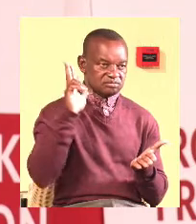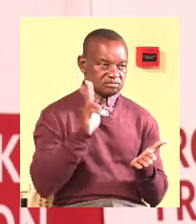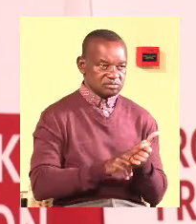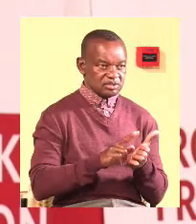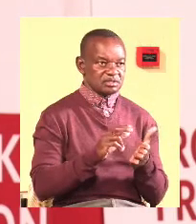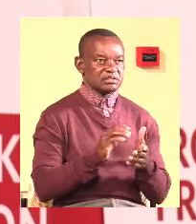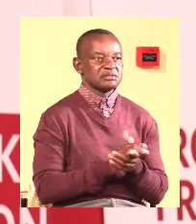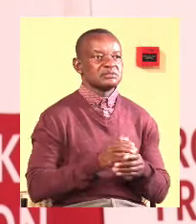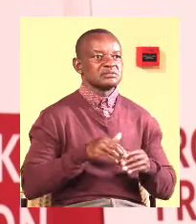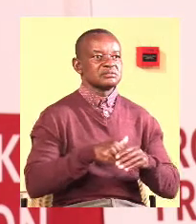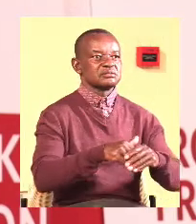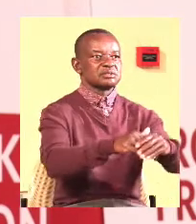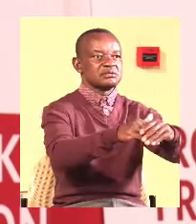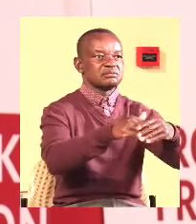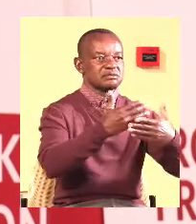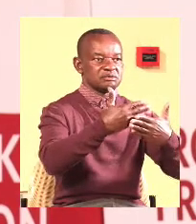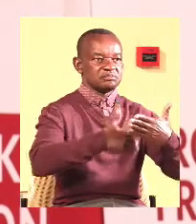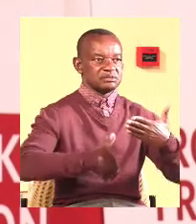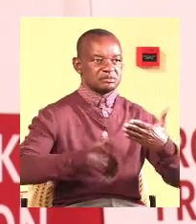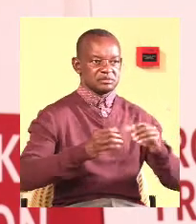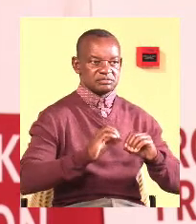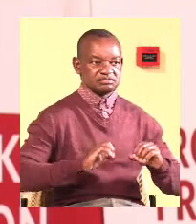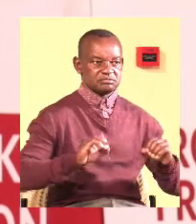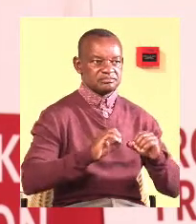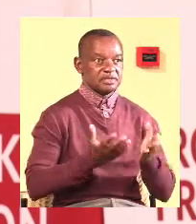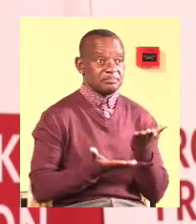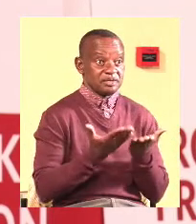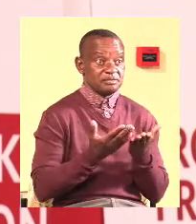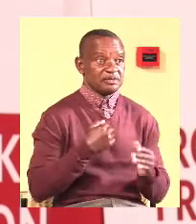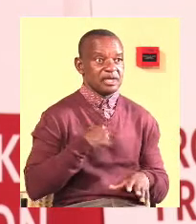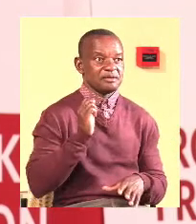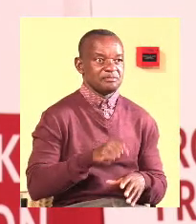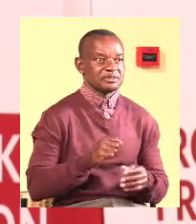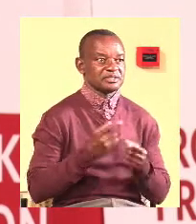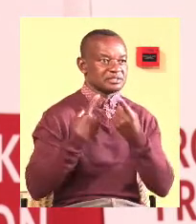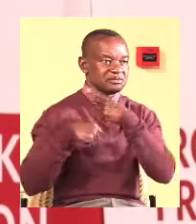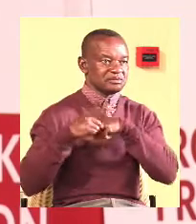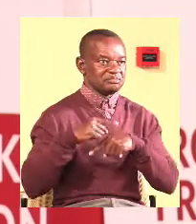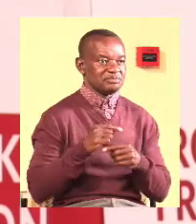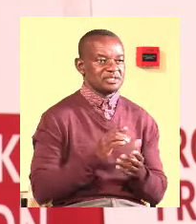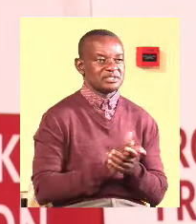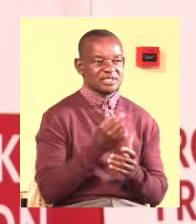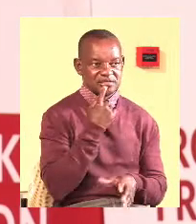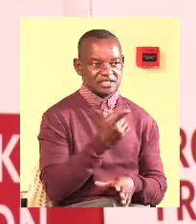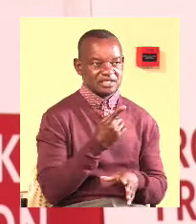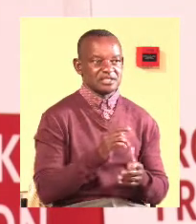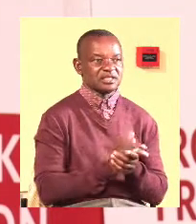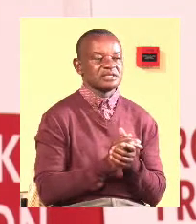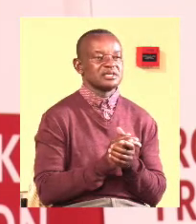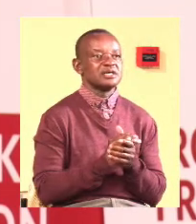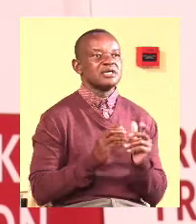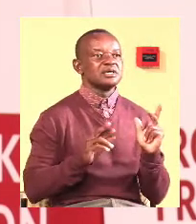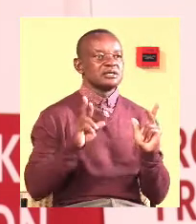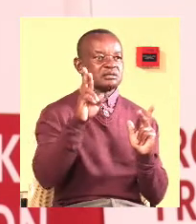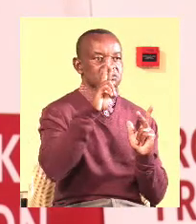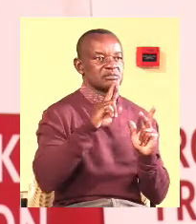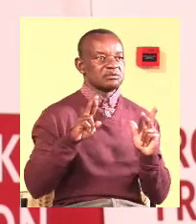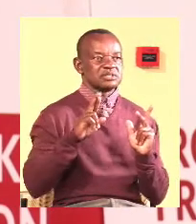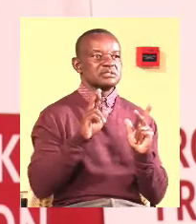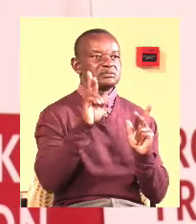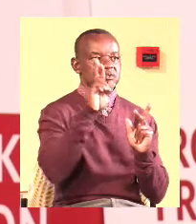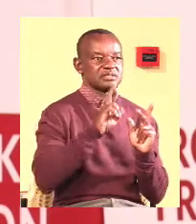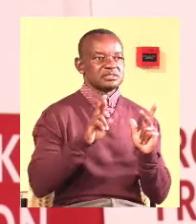permits. Maybe I should repeat that. The regional councillors or constituencies are no longer